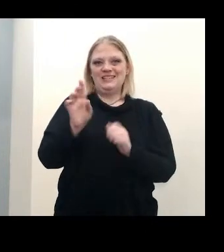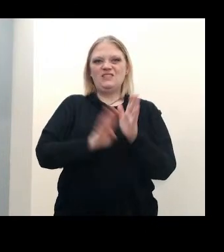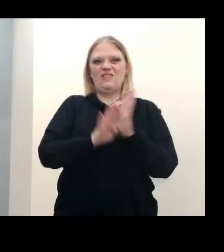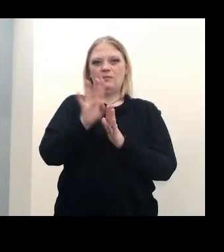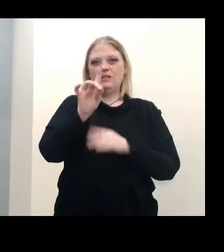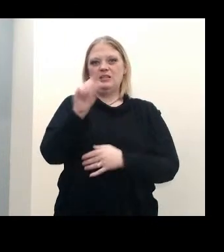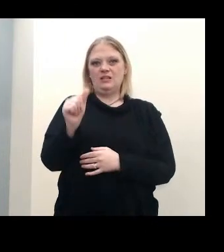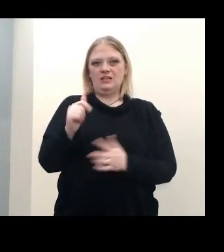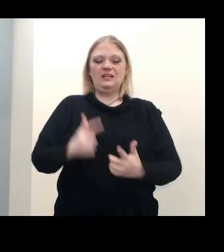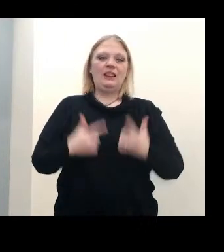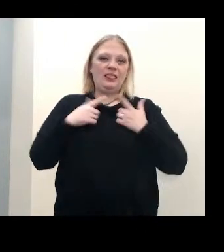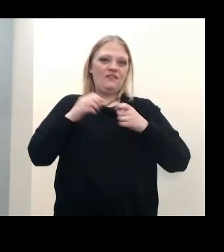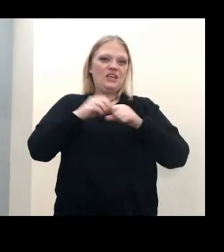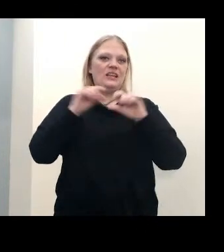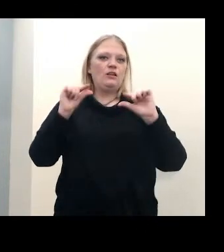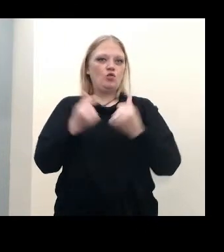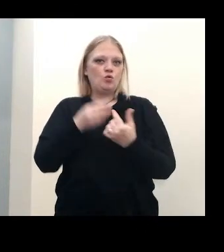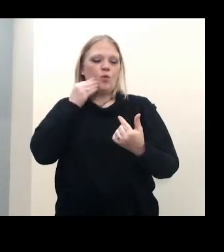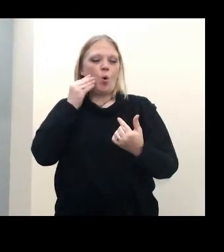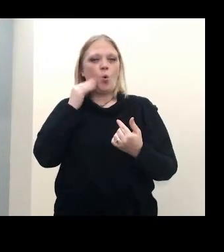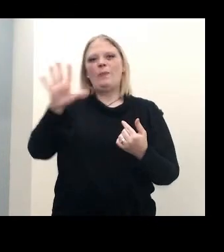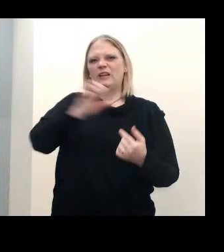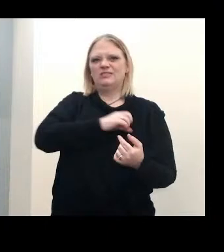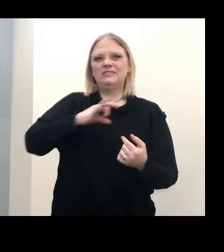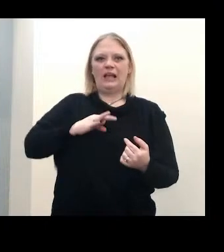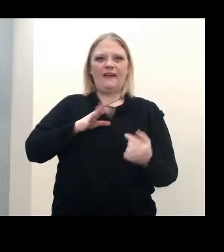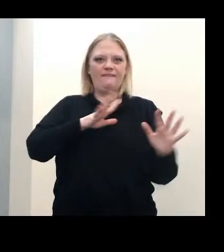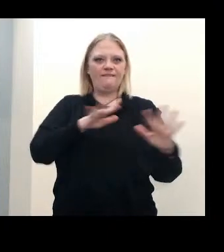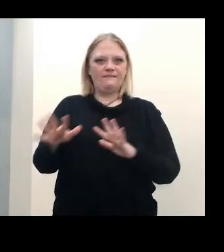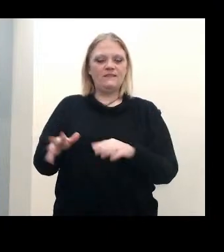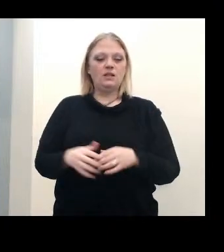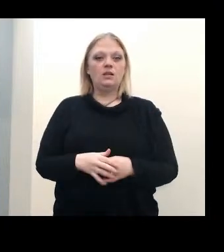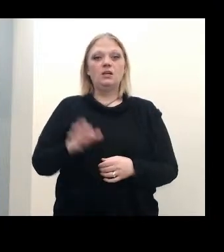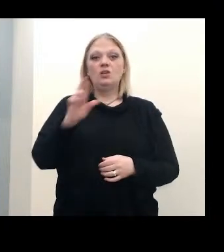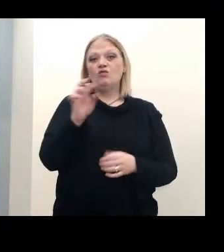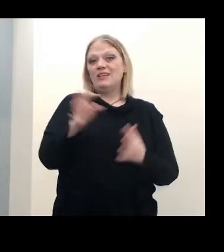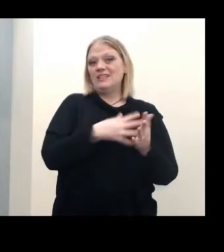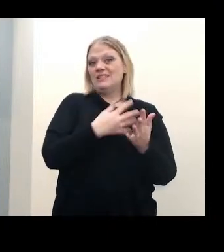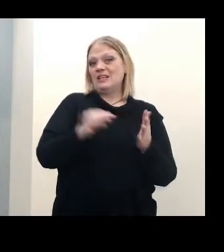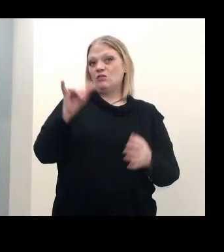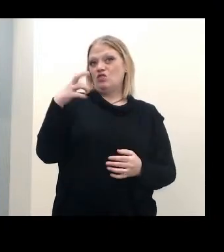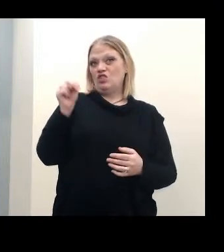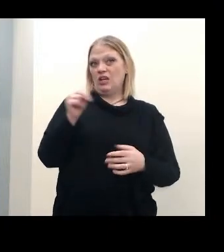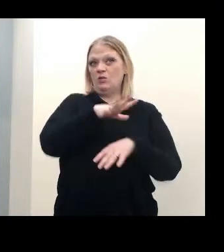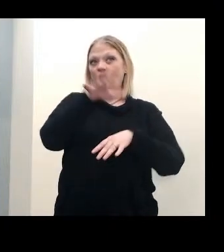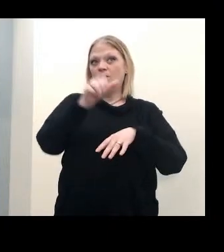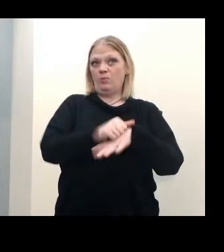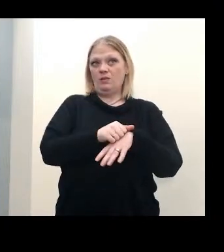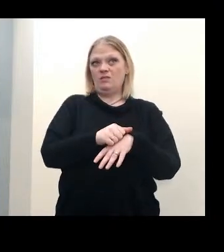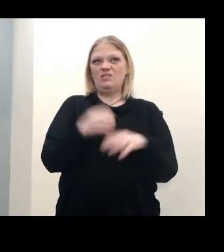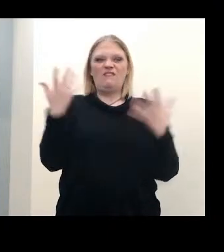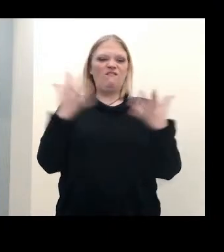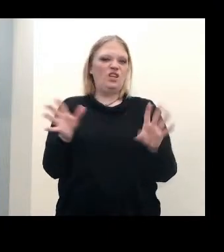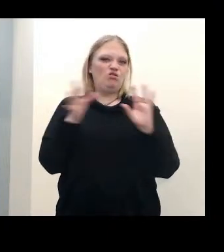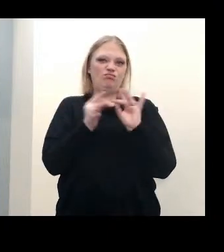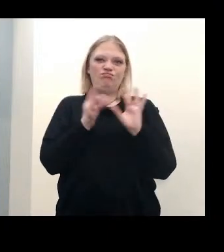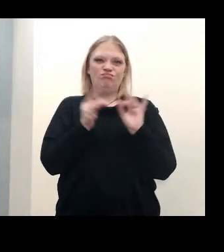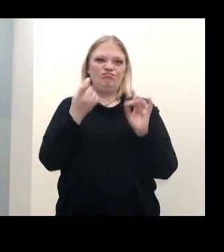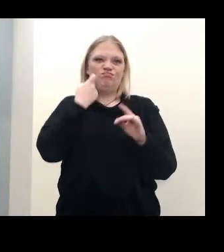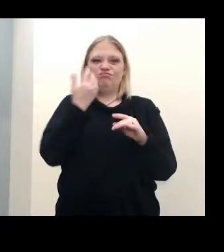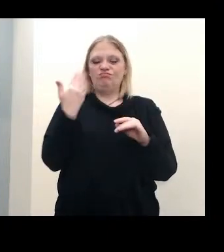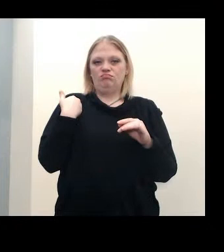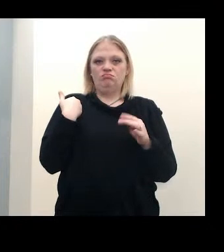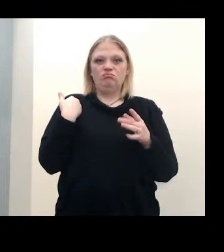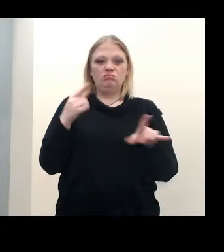in congregate living settings and their staff. We are rescheduling these January appointments, as I mentioned earlier, and as